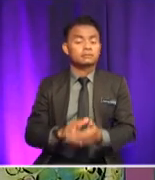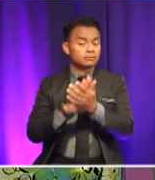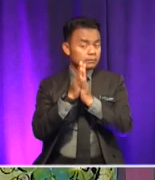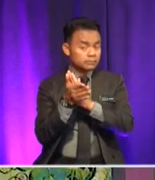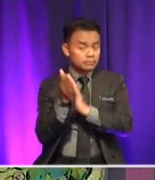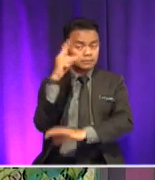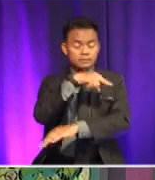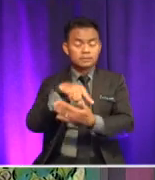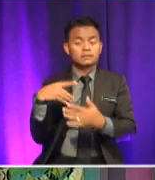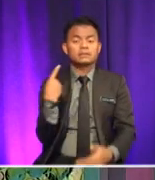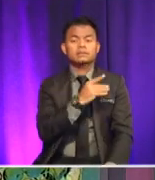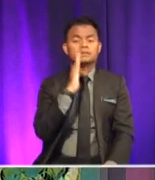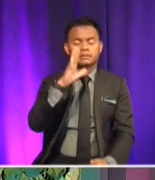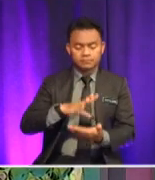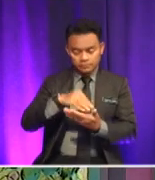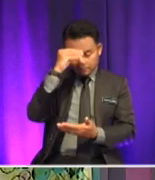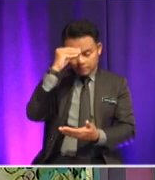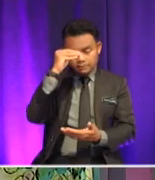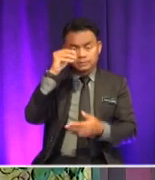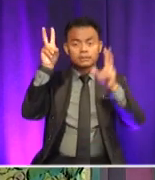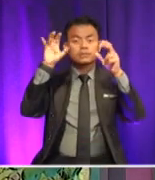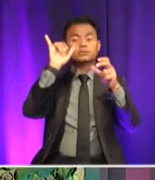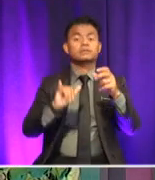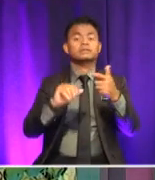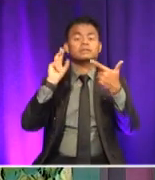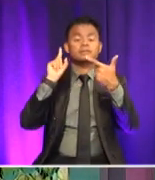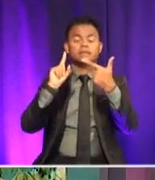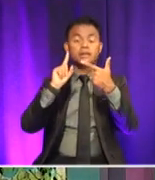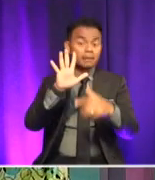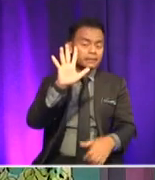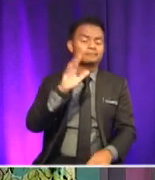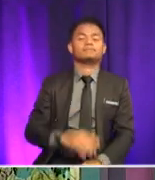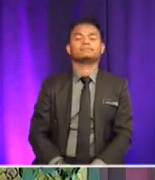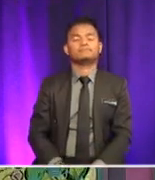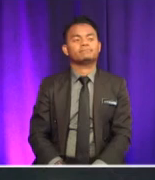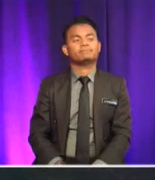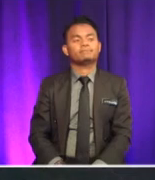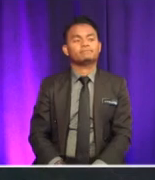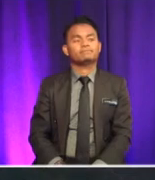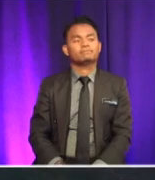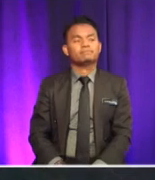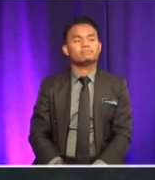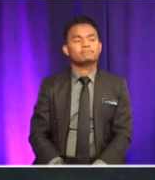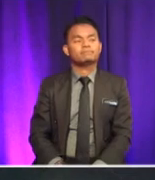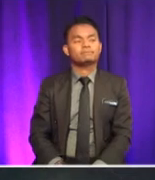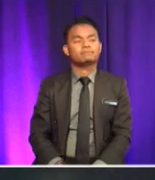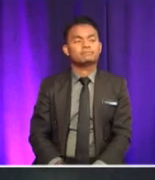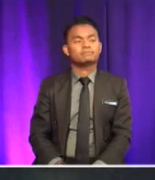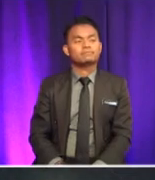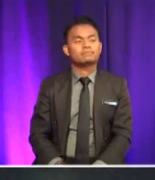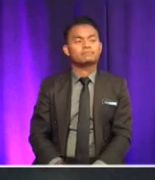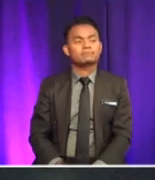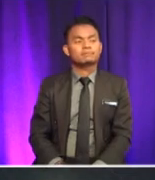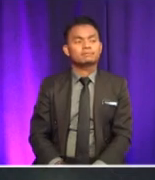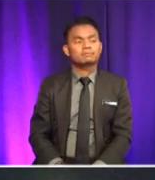on the fifth short story, Birds of Paradise. Birds of Paradise. Yep. What page is this, teacher? So this is actually, I think, starting